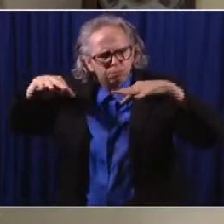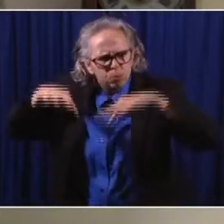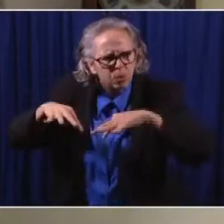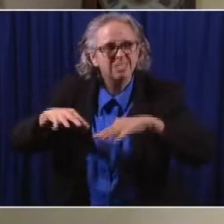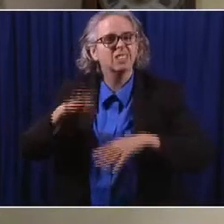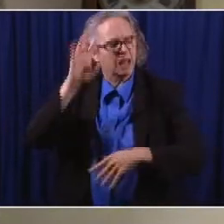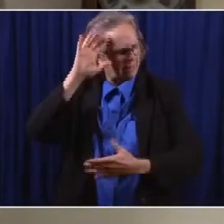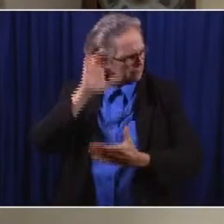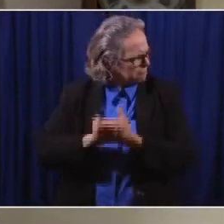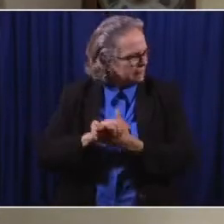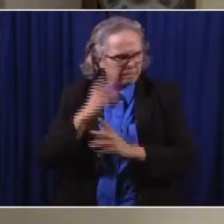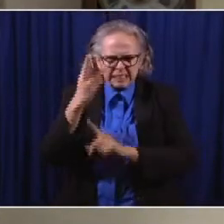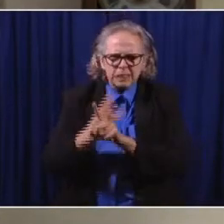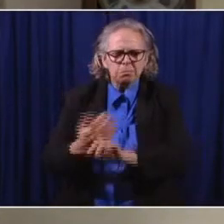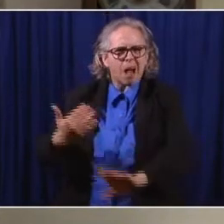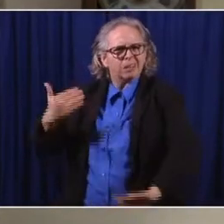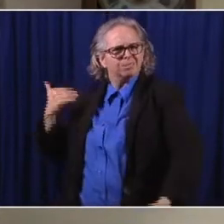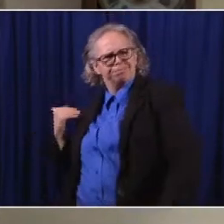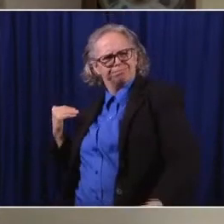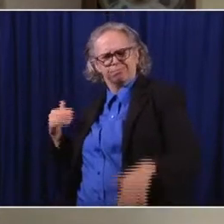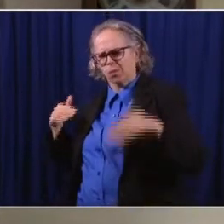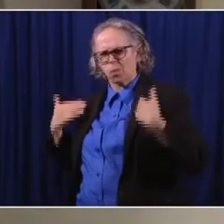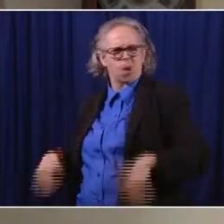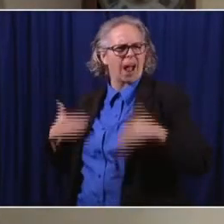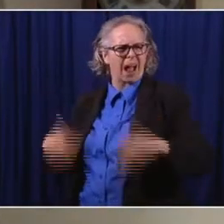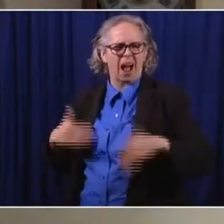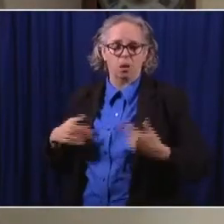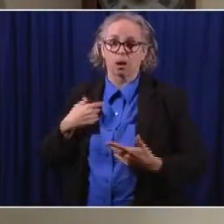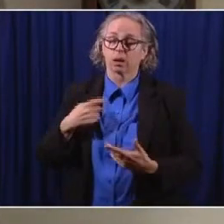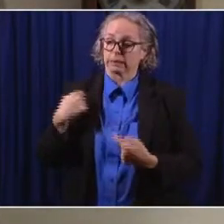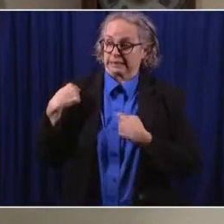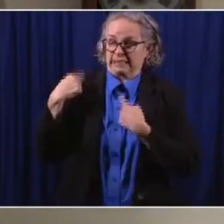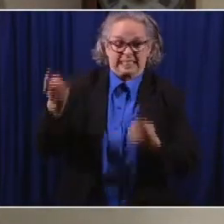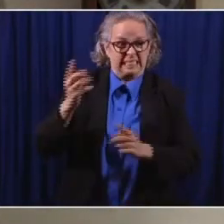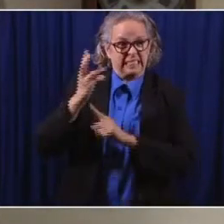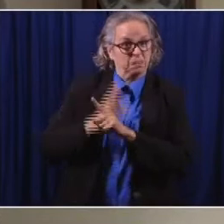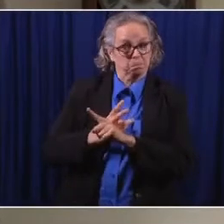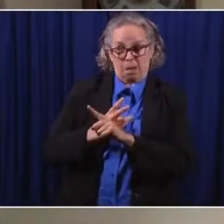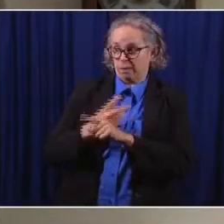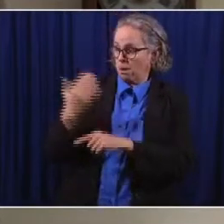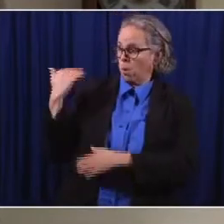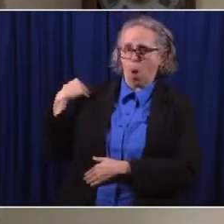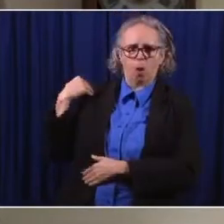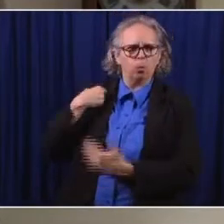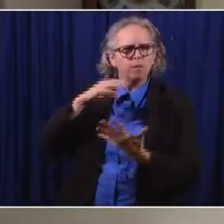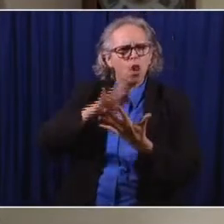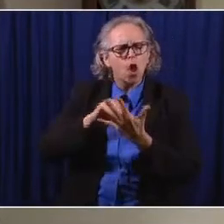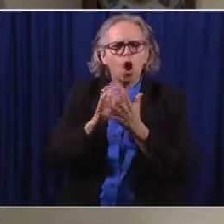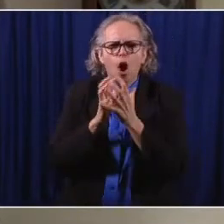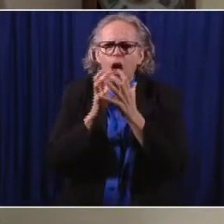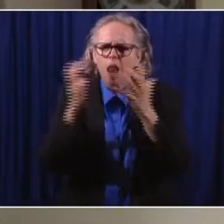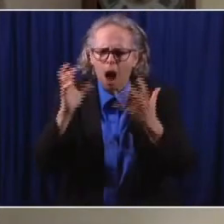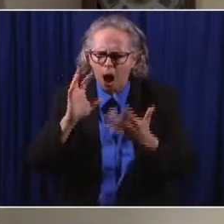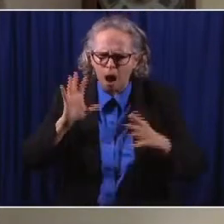We've all learned a lot in that period of time, learned a lot more about this virus.